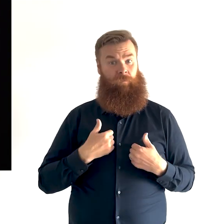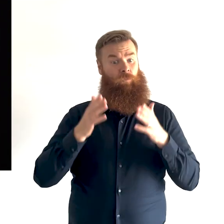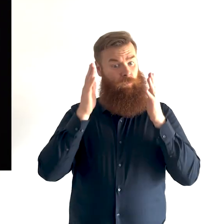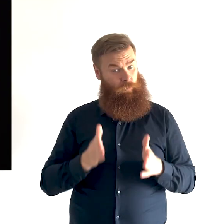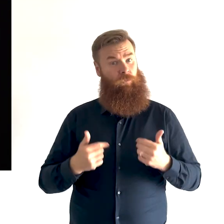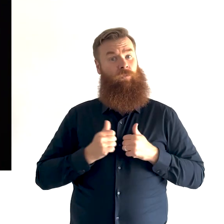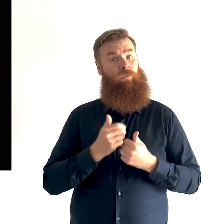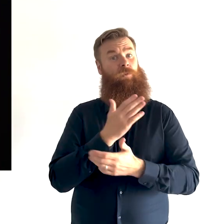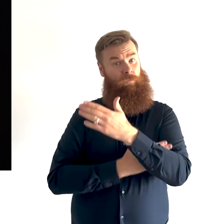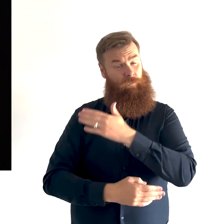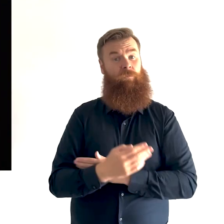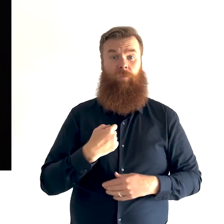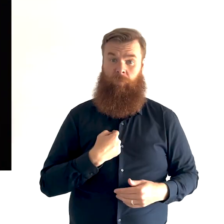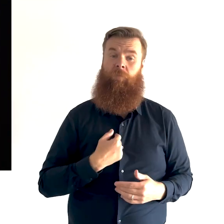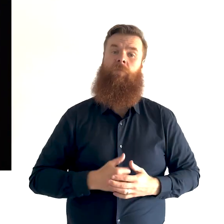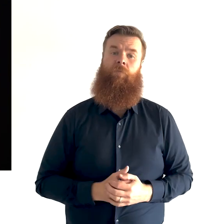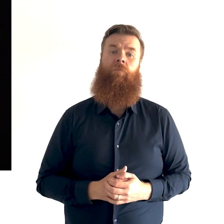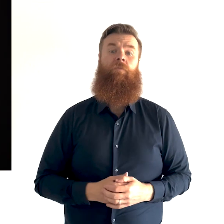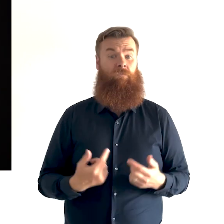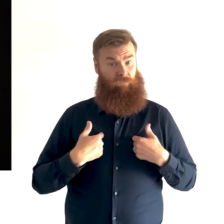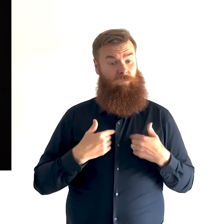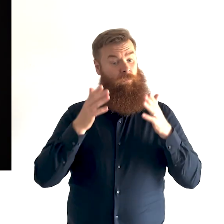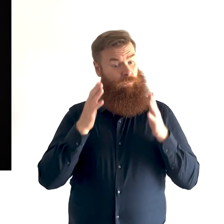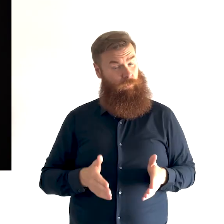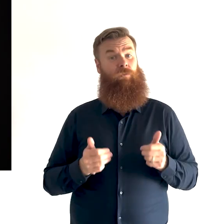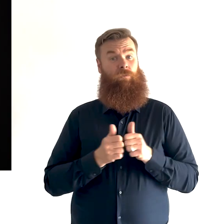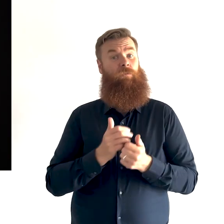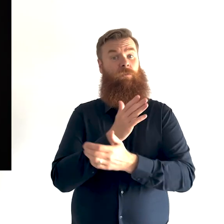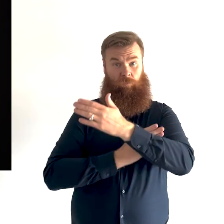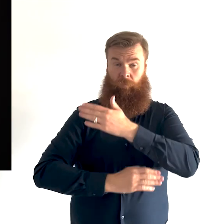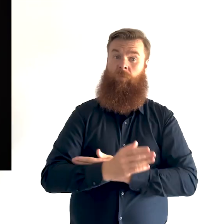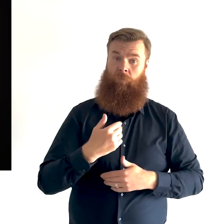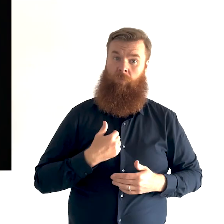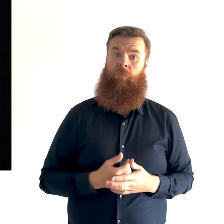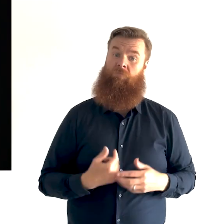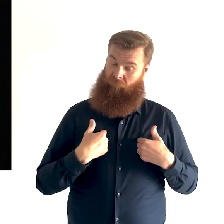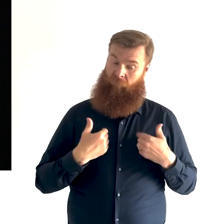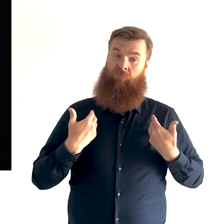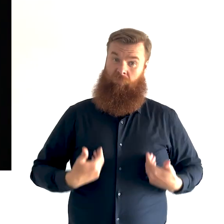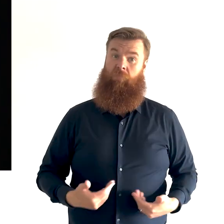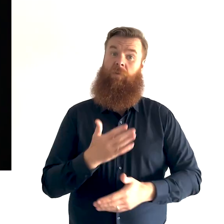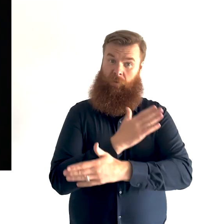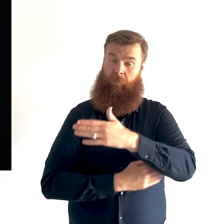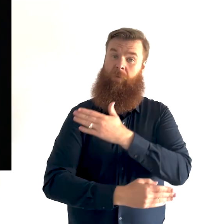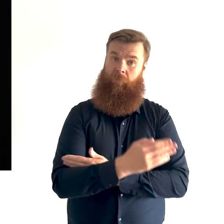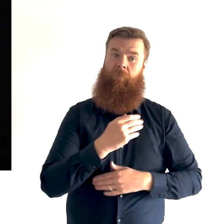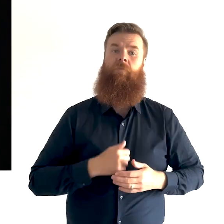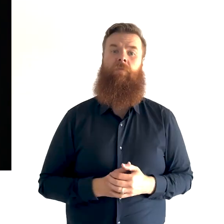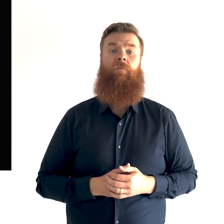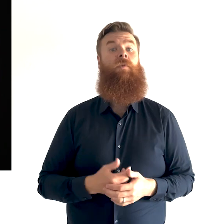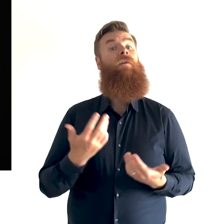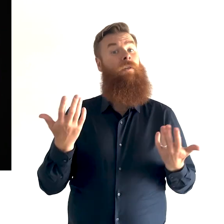I am a person with disability. I am a person with a disability. I am a person with a